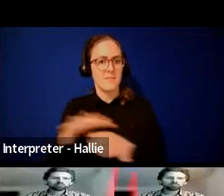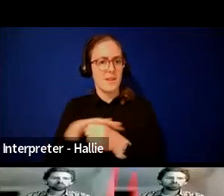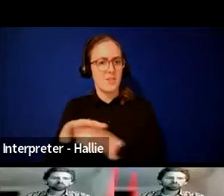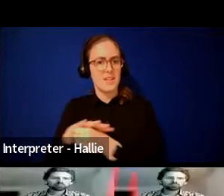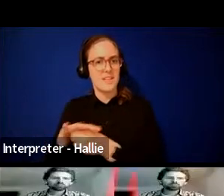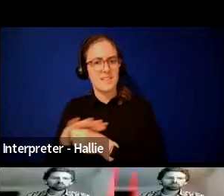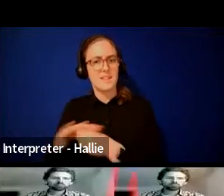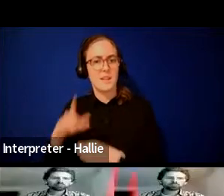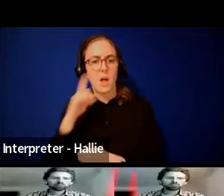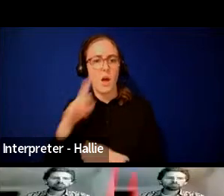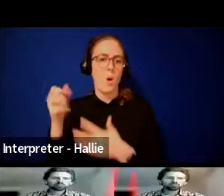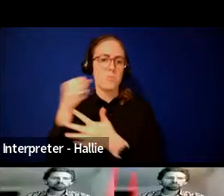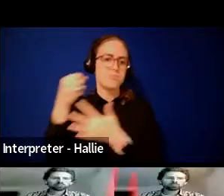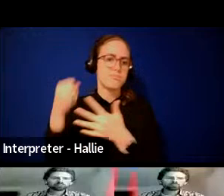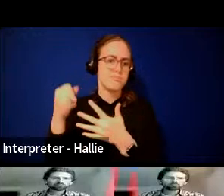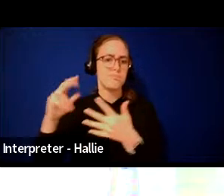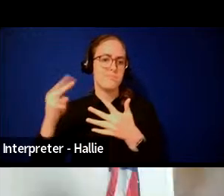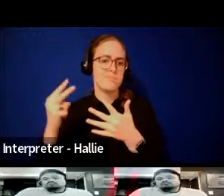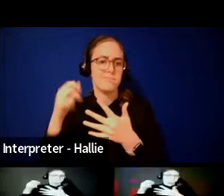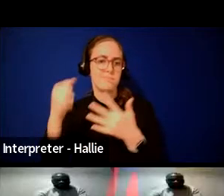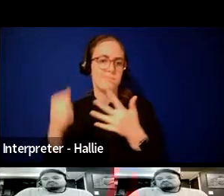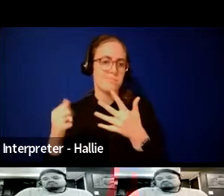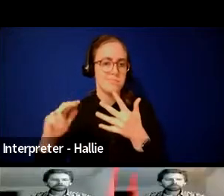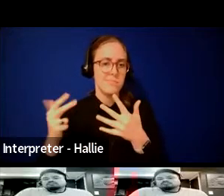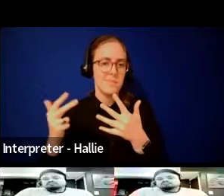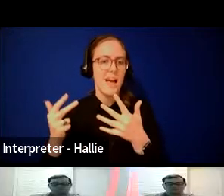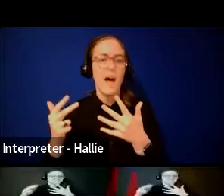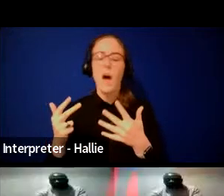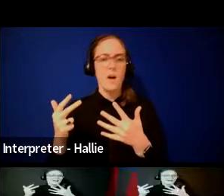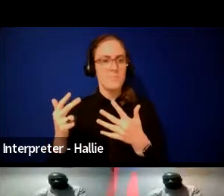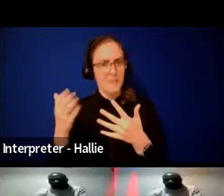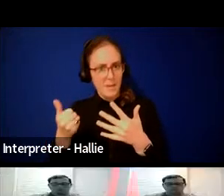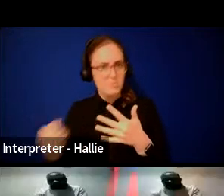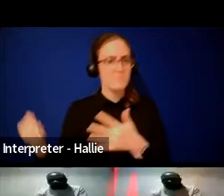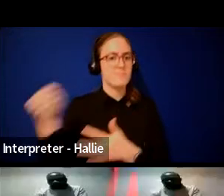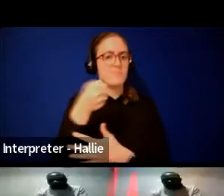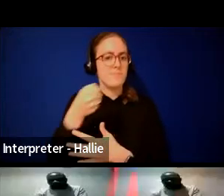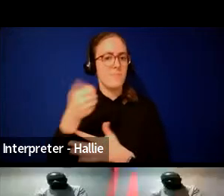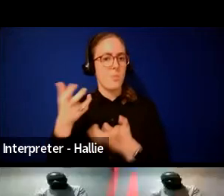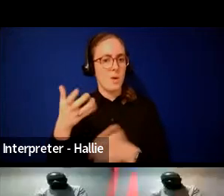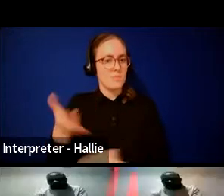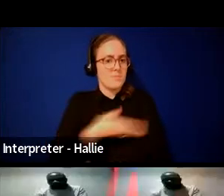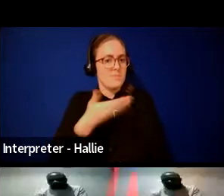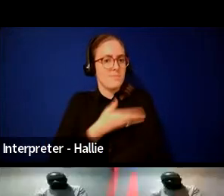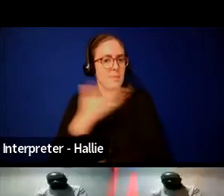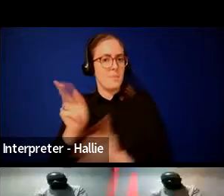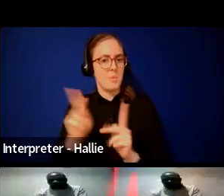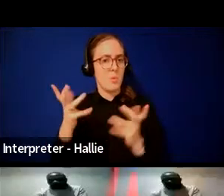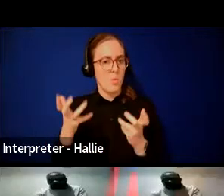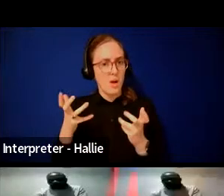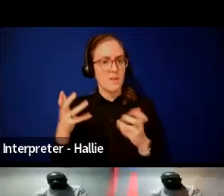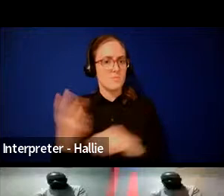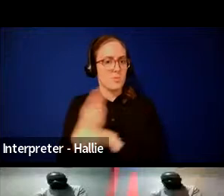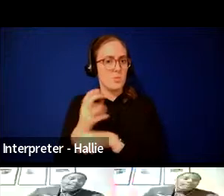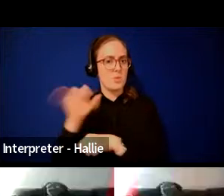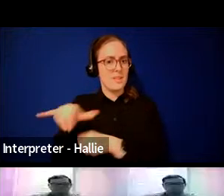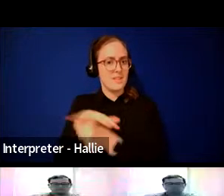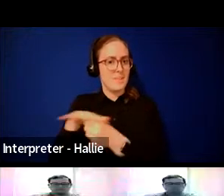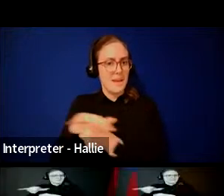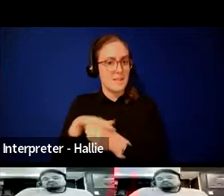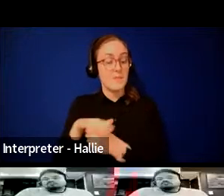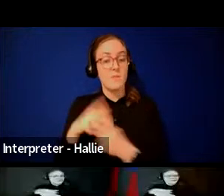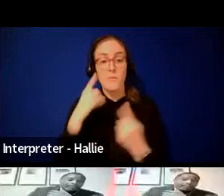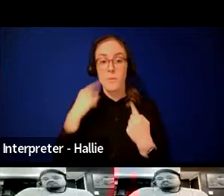seeing high utilizations, and folks want to activate these spaces in ways that they never before. So, speaking from the DPR